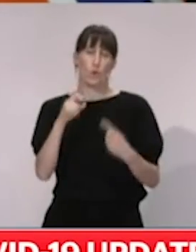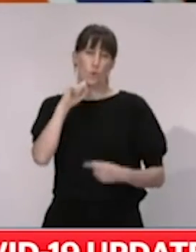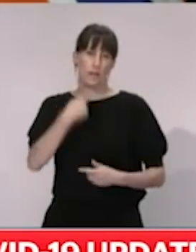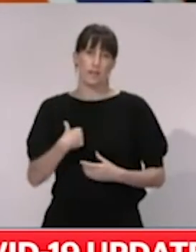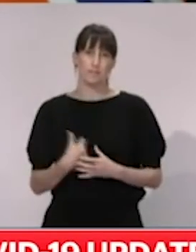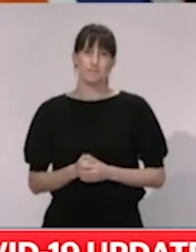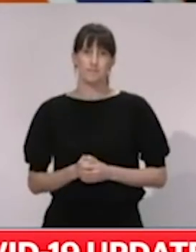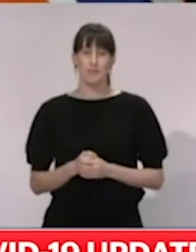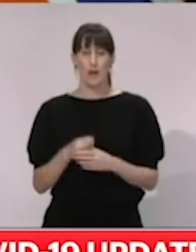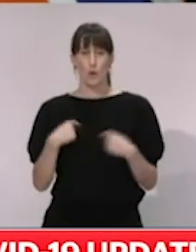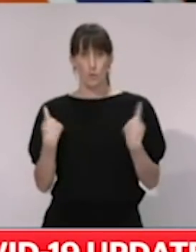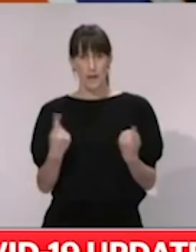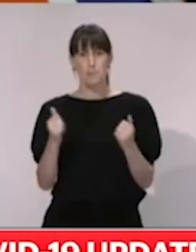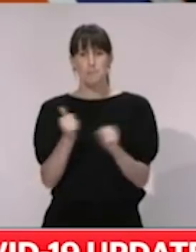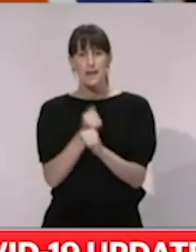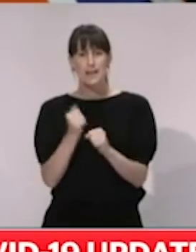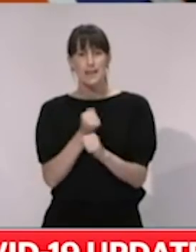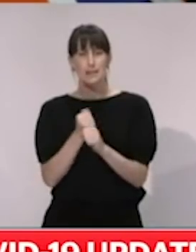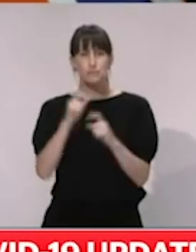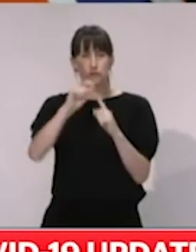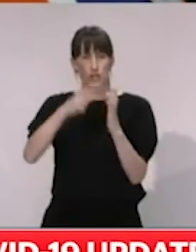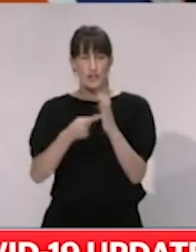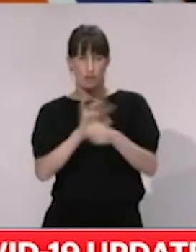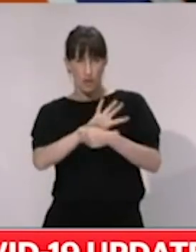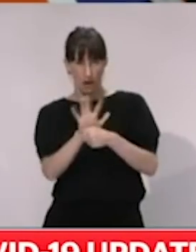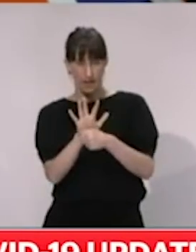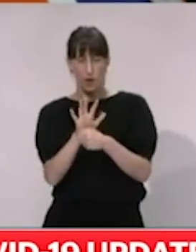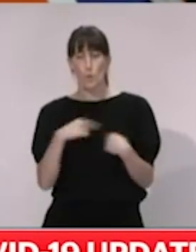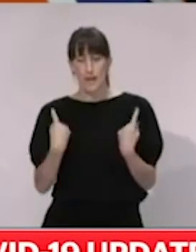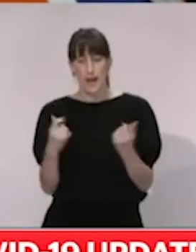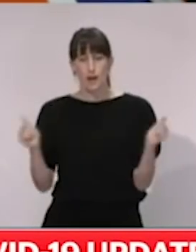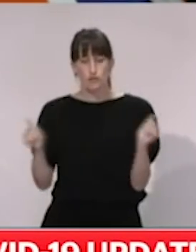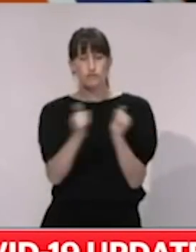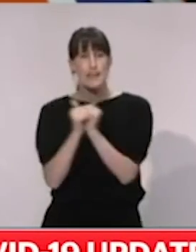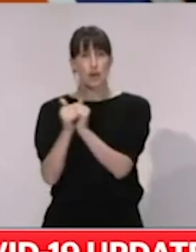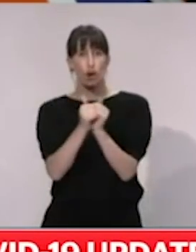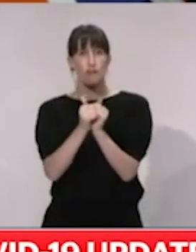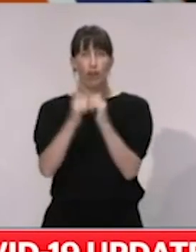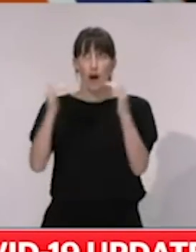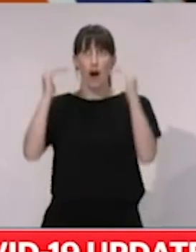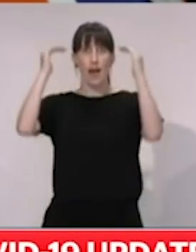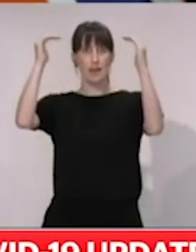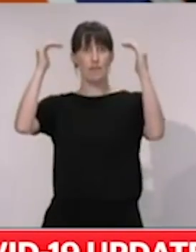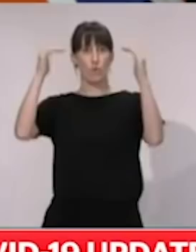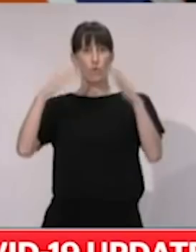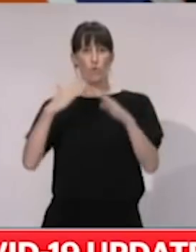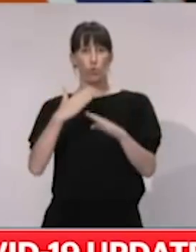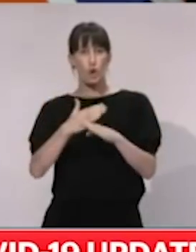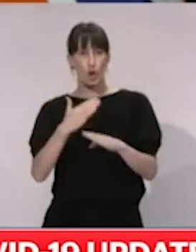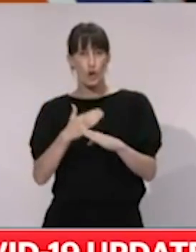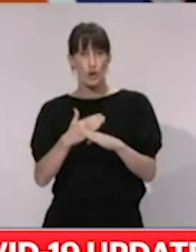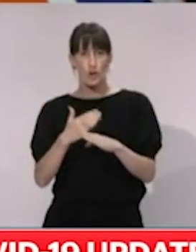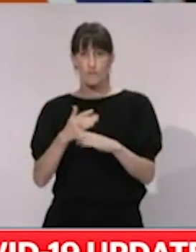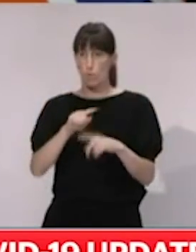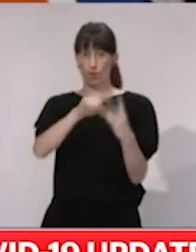to agree at a high level the future areas of work to be undertaken on COVID-19 by member states and